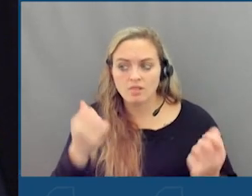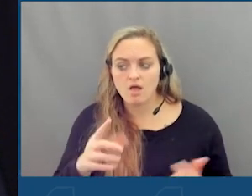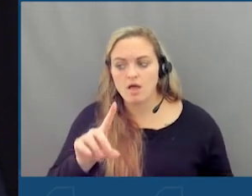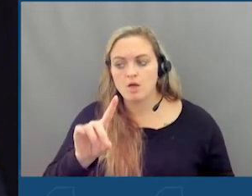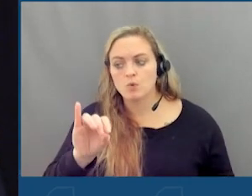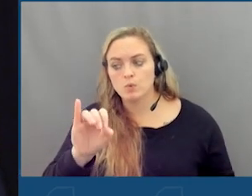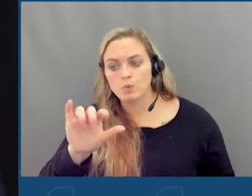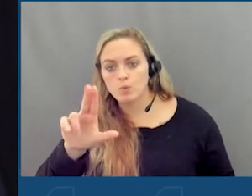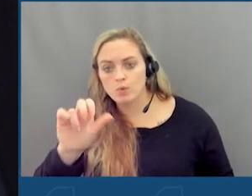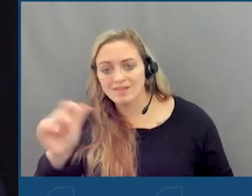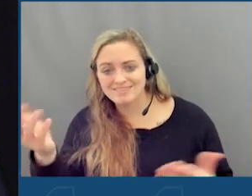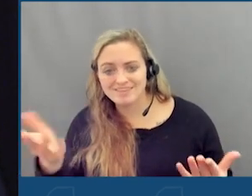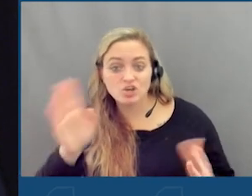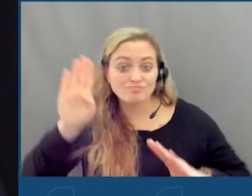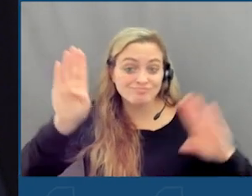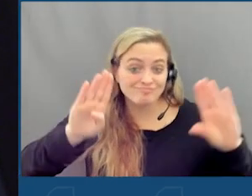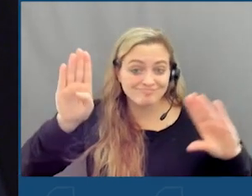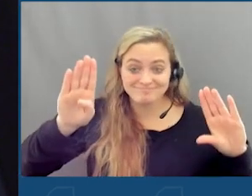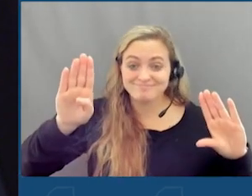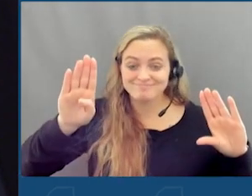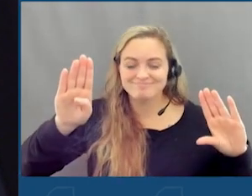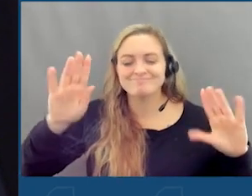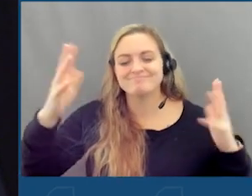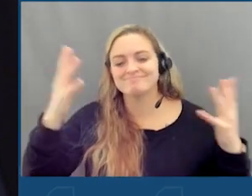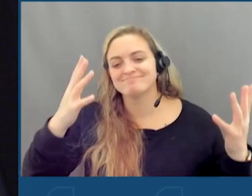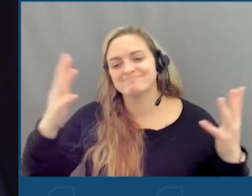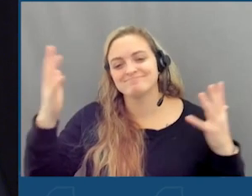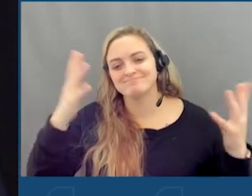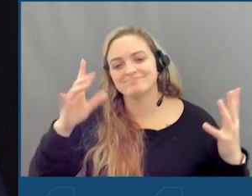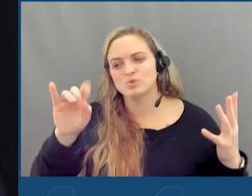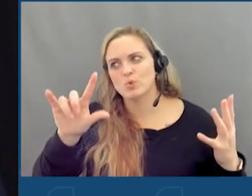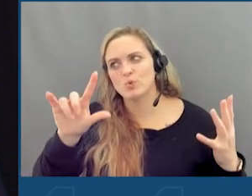room today. Raise your hand. All right, the doula convention.